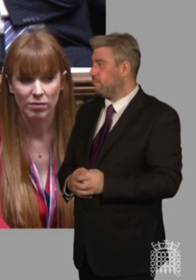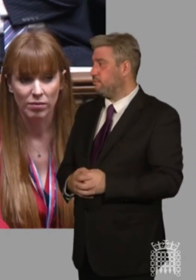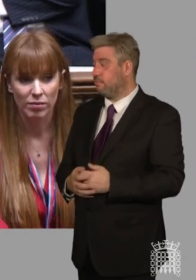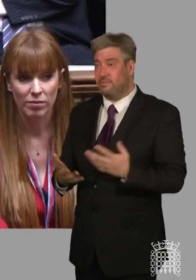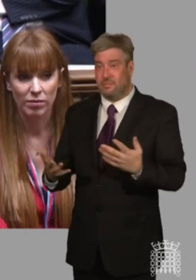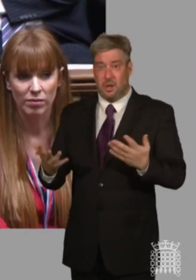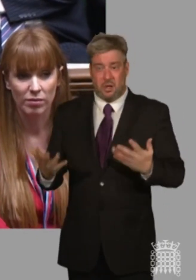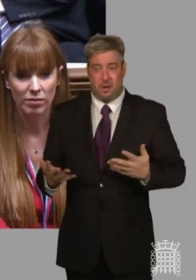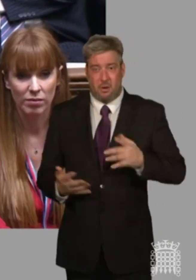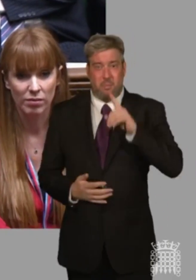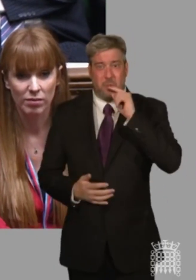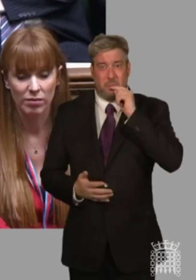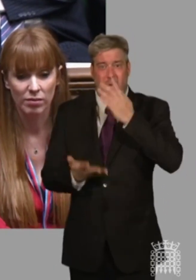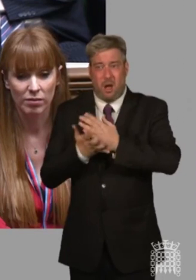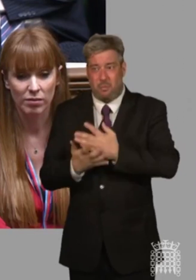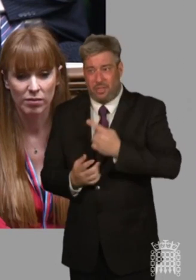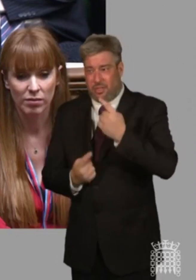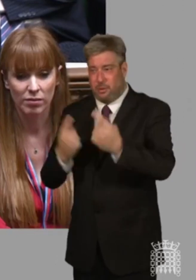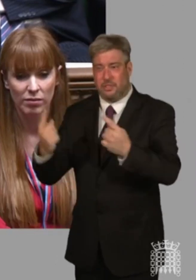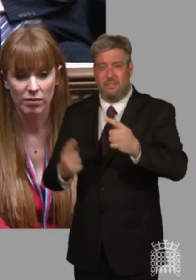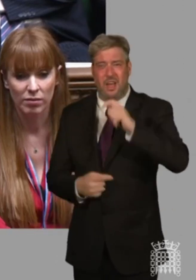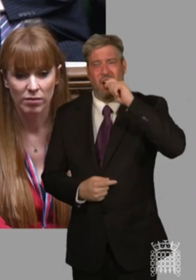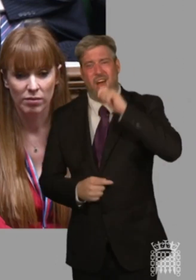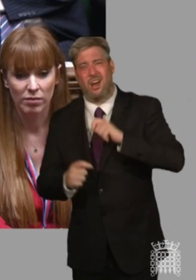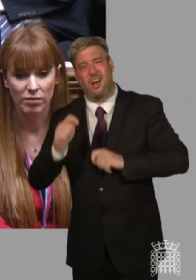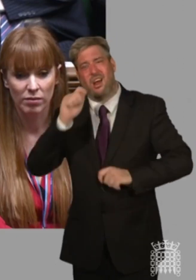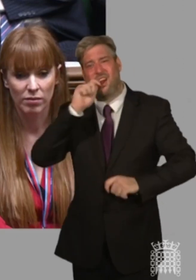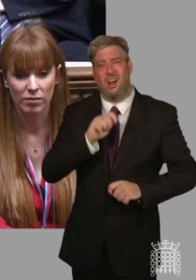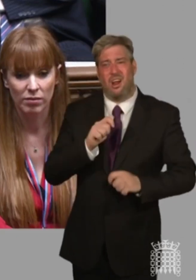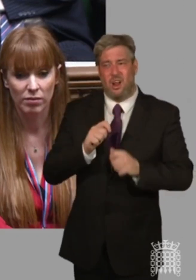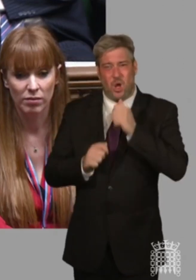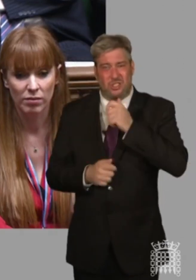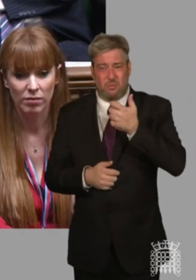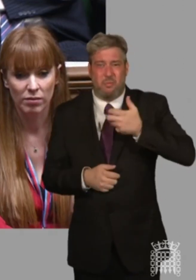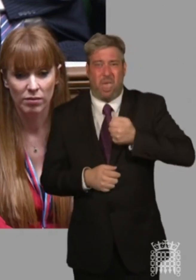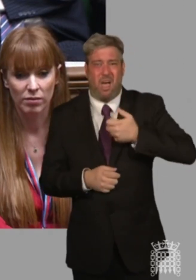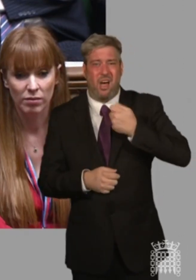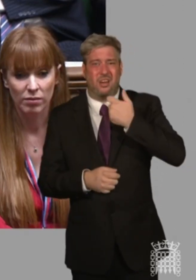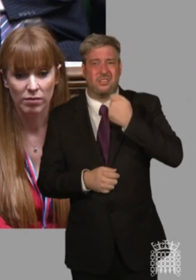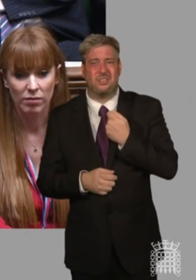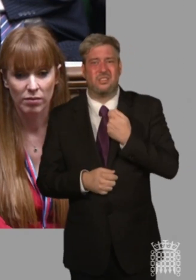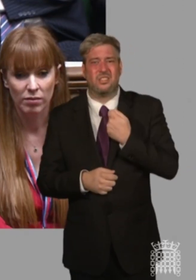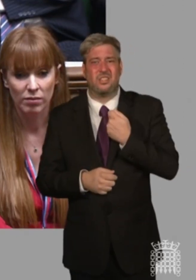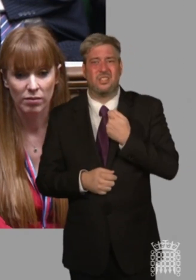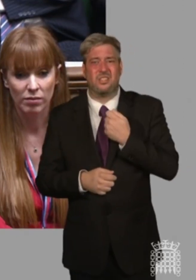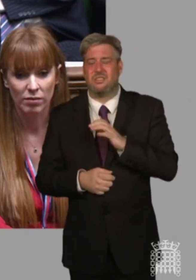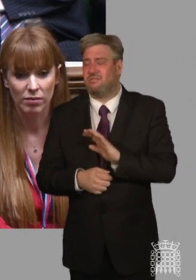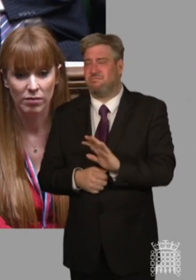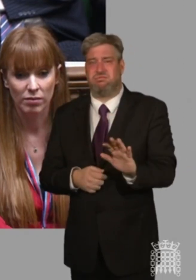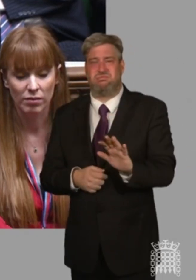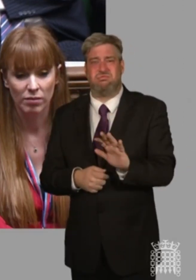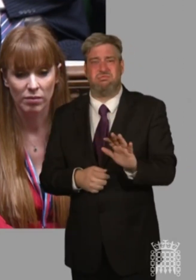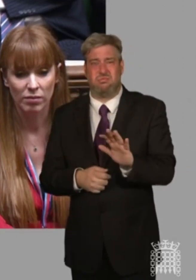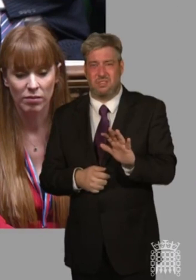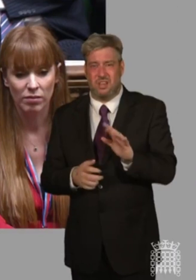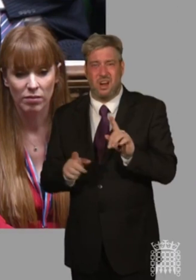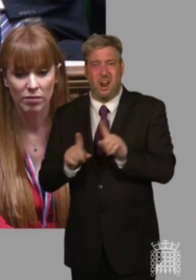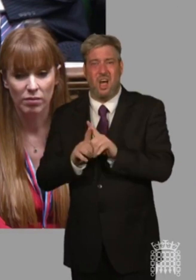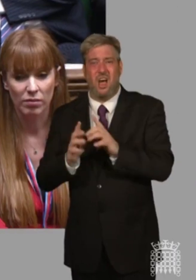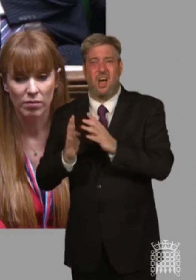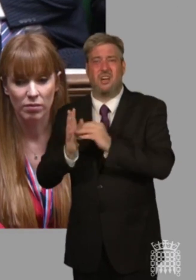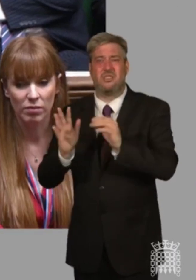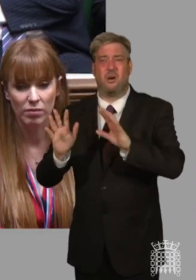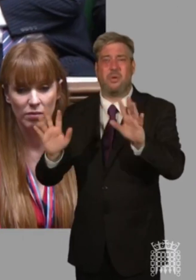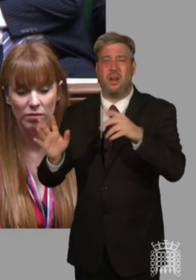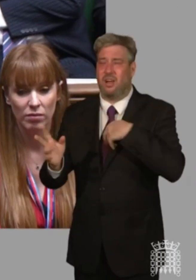of neglect, this recovery plan is just a desperate attempt to try to recover back to square one. If